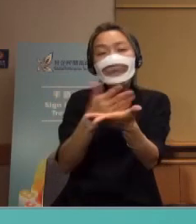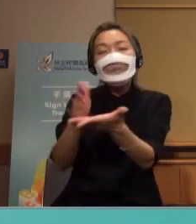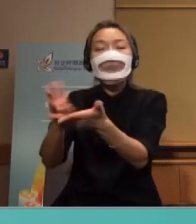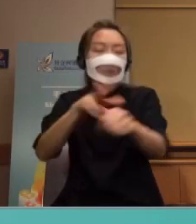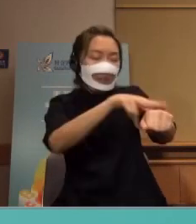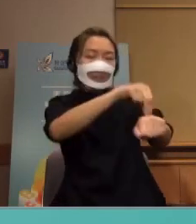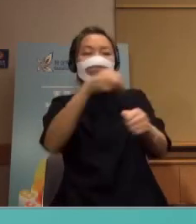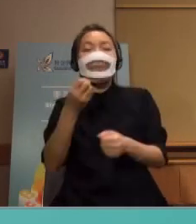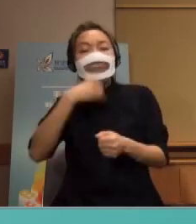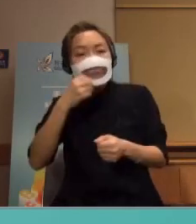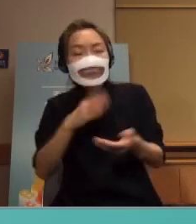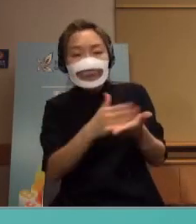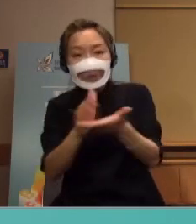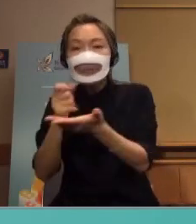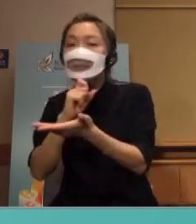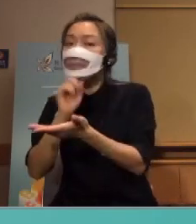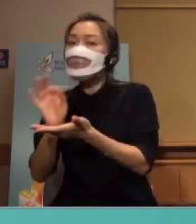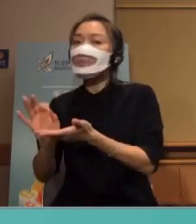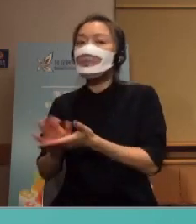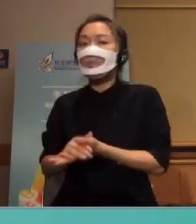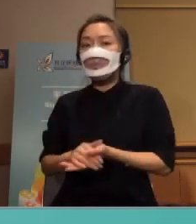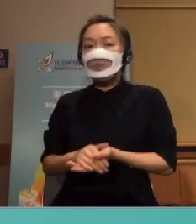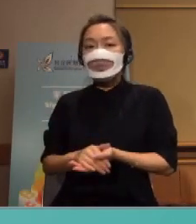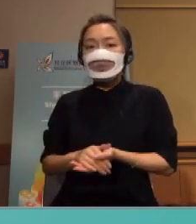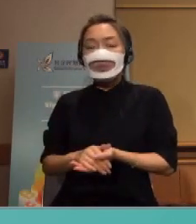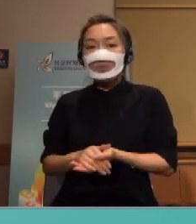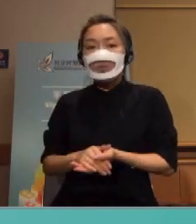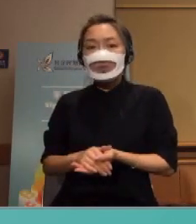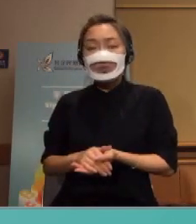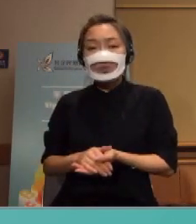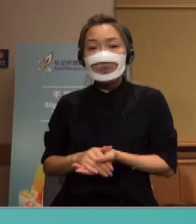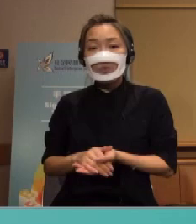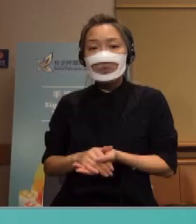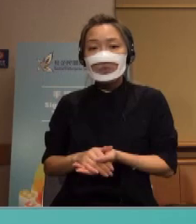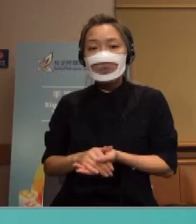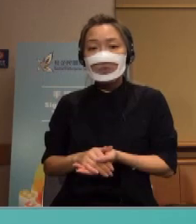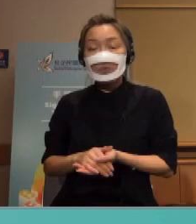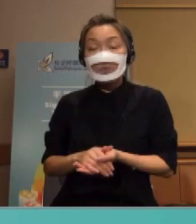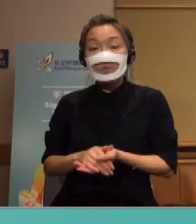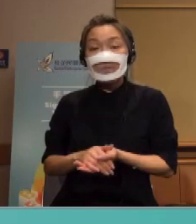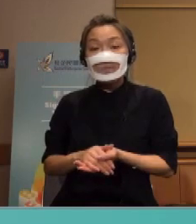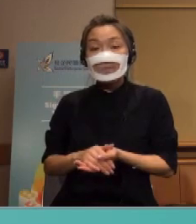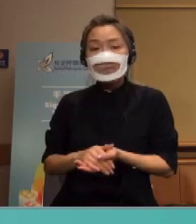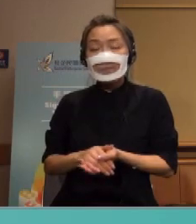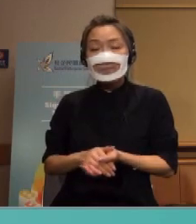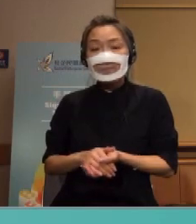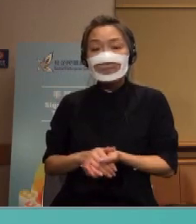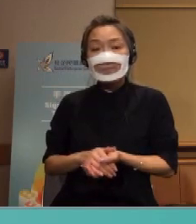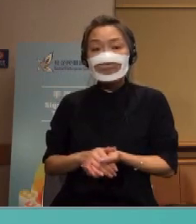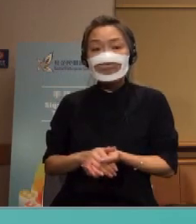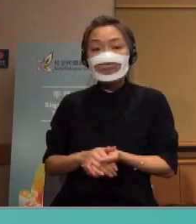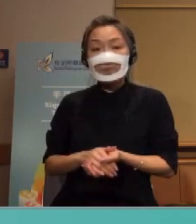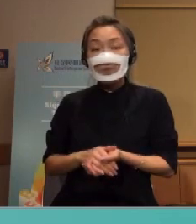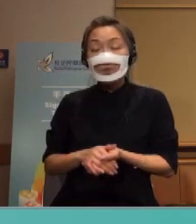people differences is an important concept to our association, and in darkness is, I